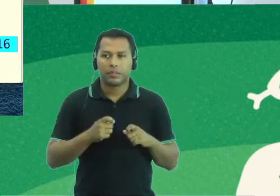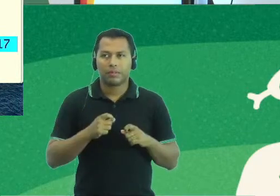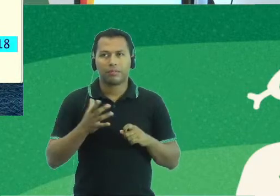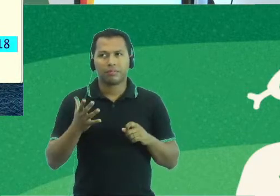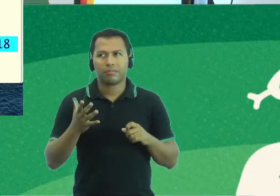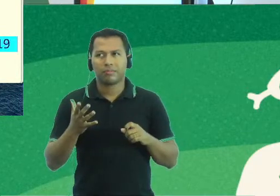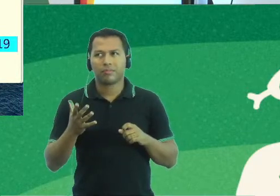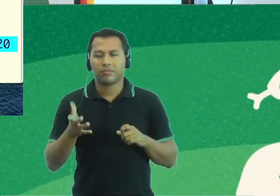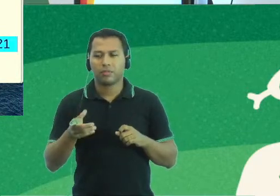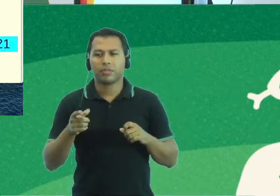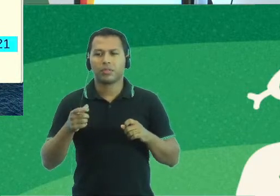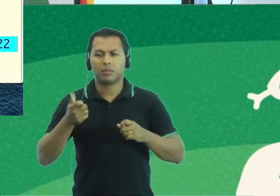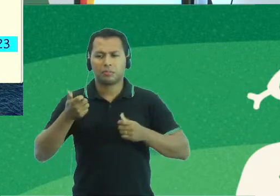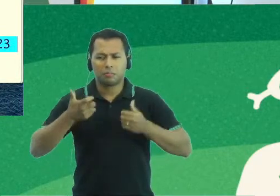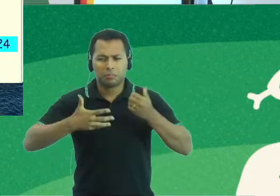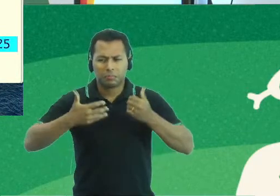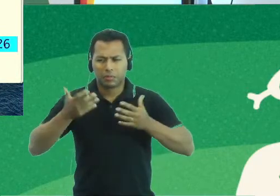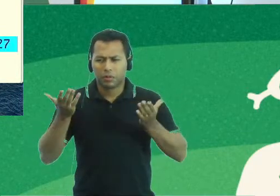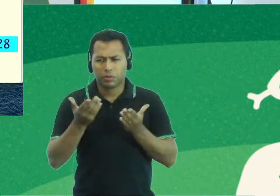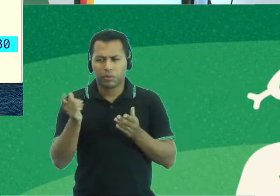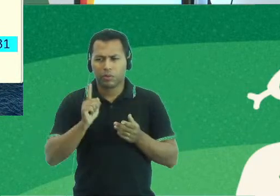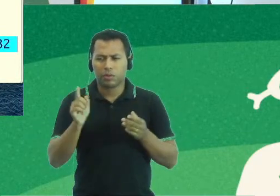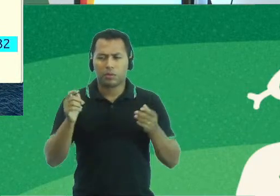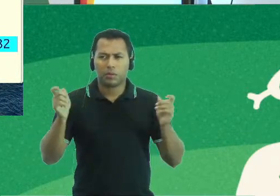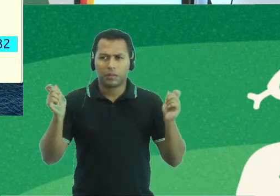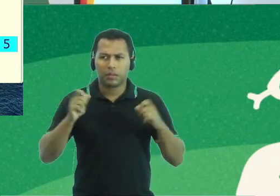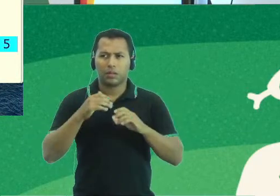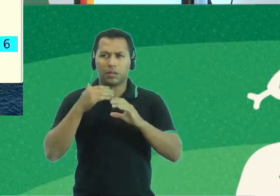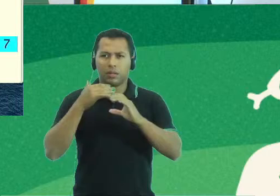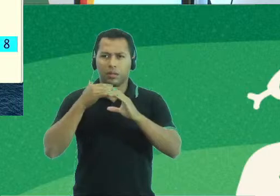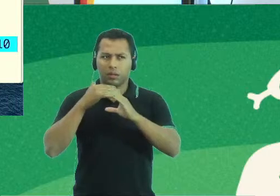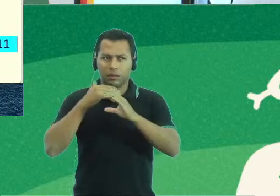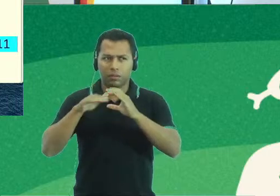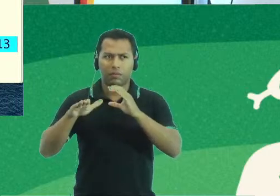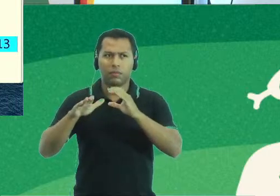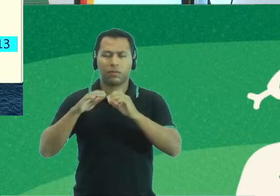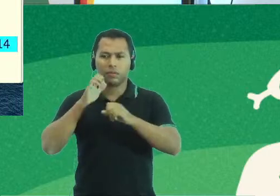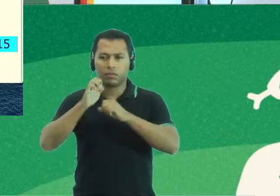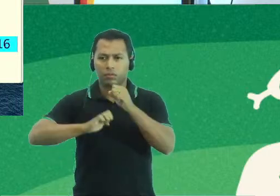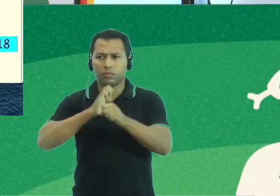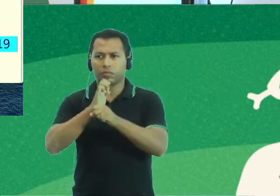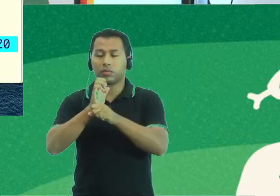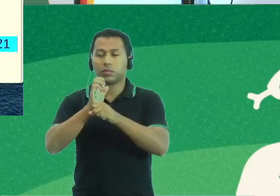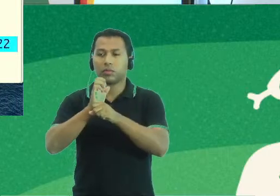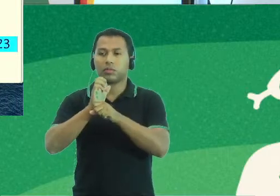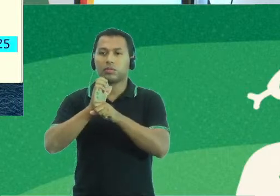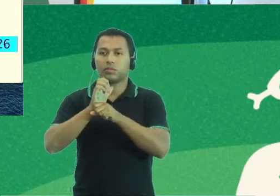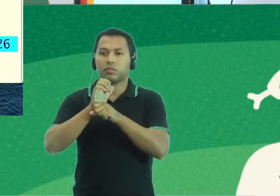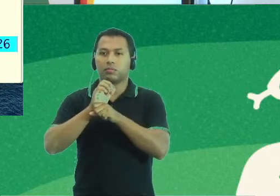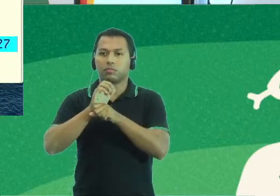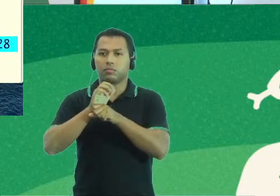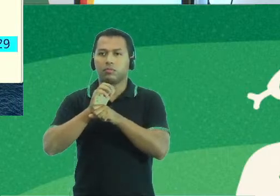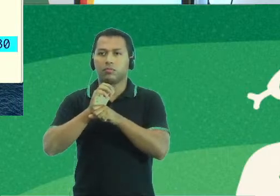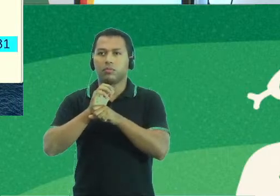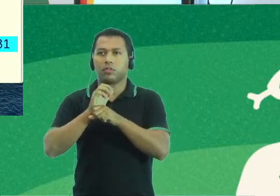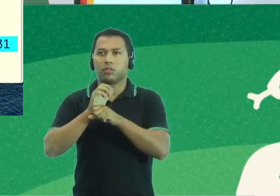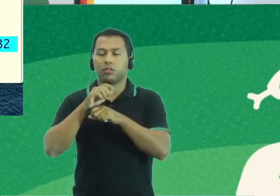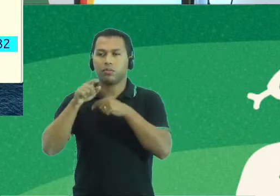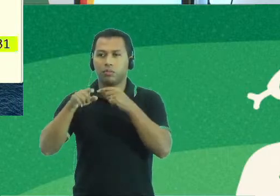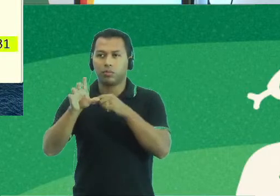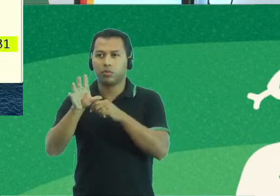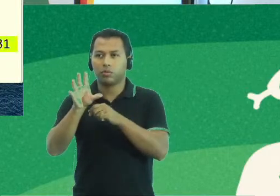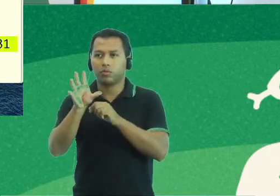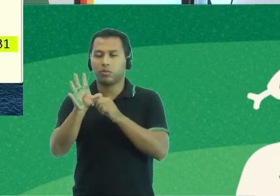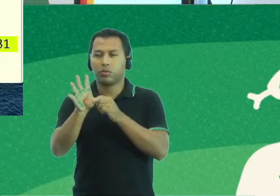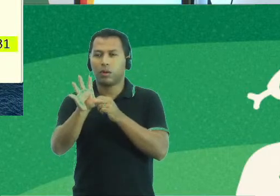the email. We're going to send that message, and then I'll print the response status code just so we